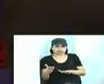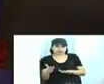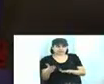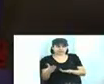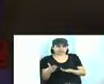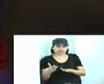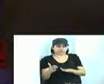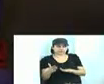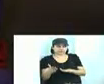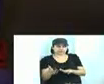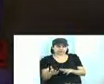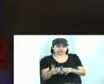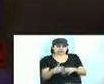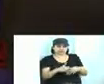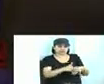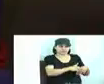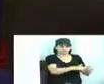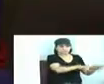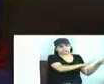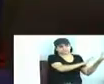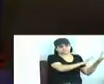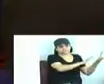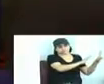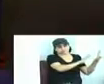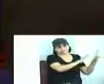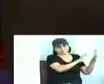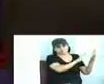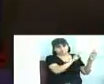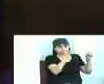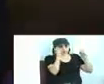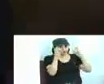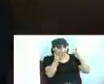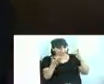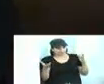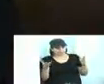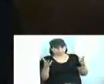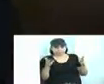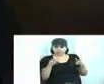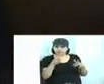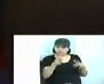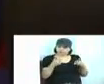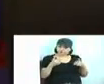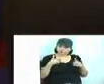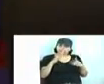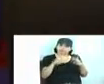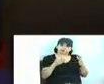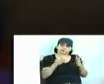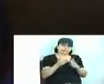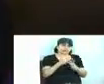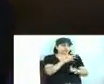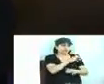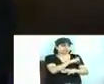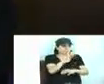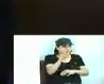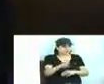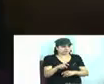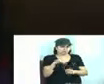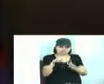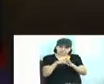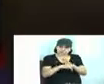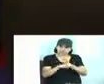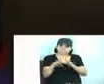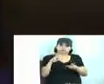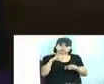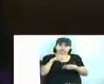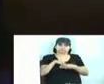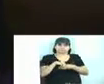away. The amazing thing is you already have all the power that you need deep within you. Yes, sir. Step